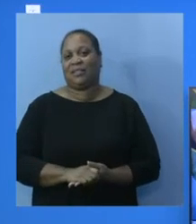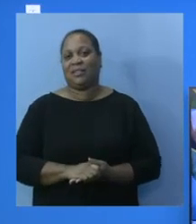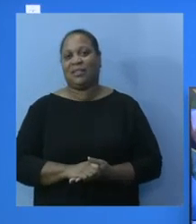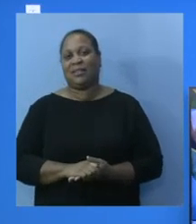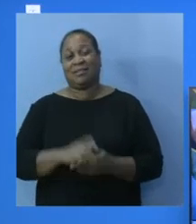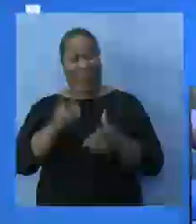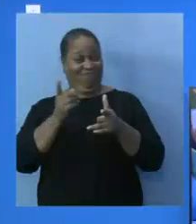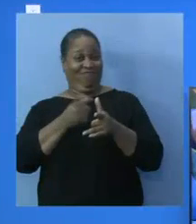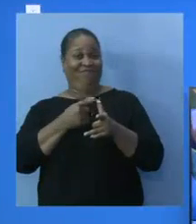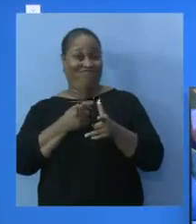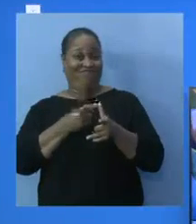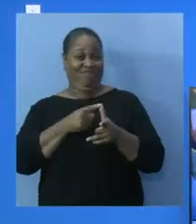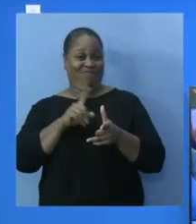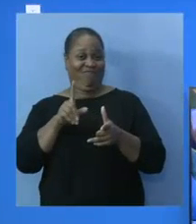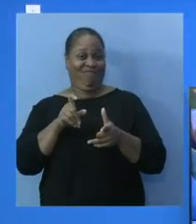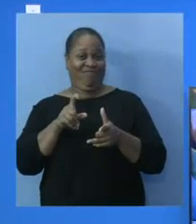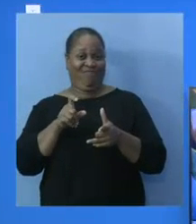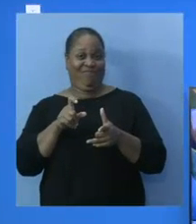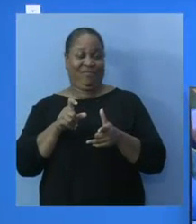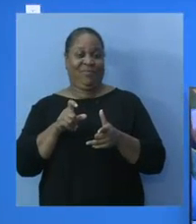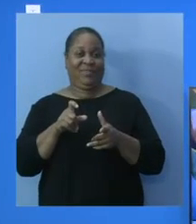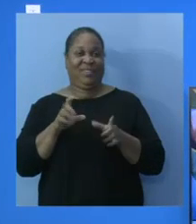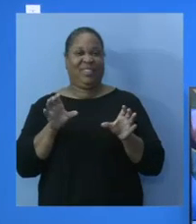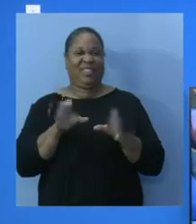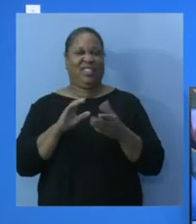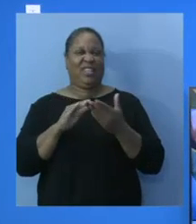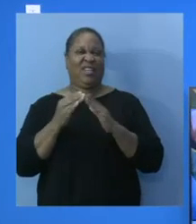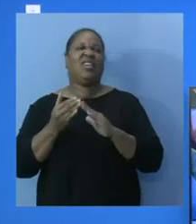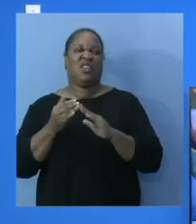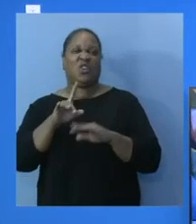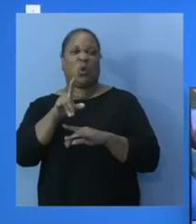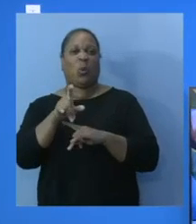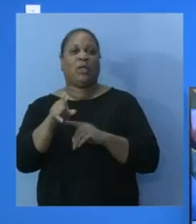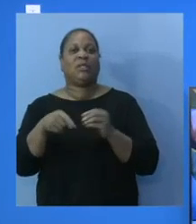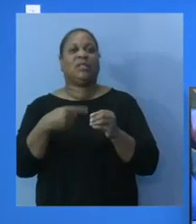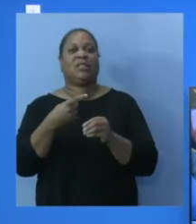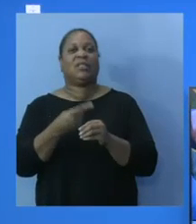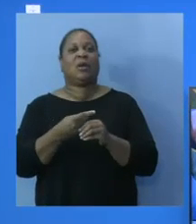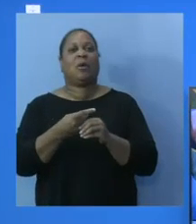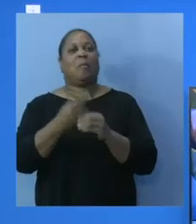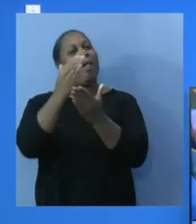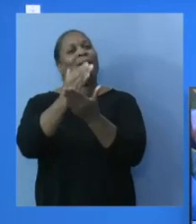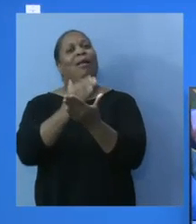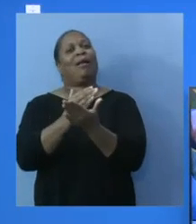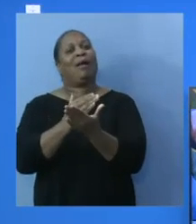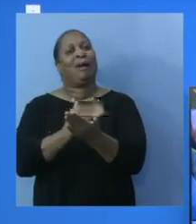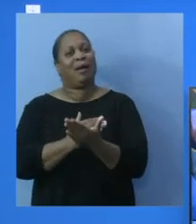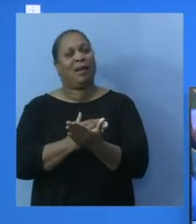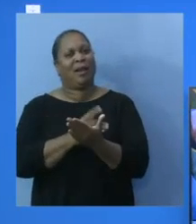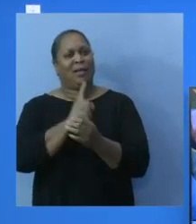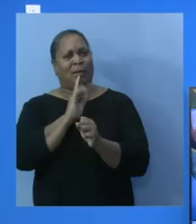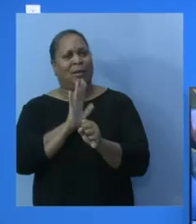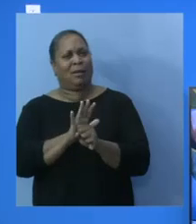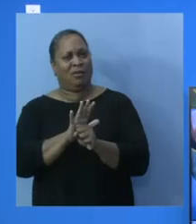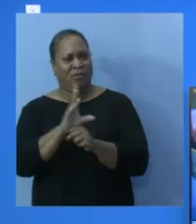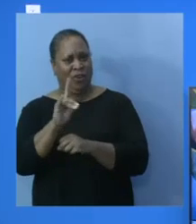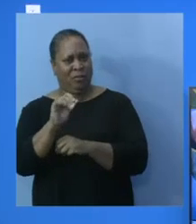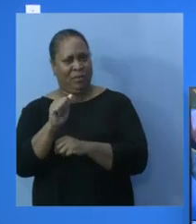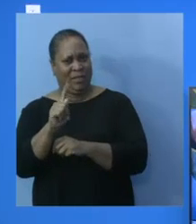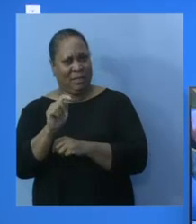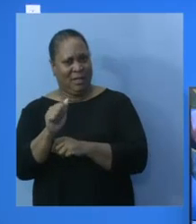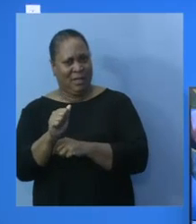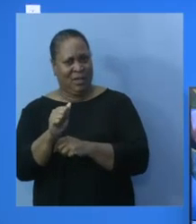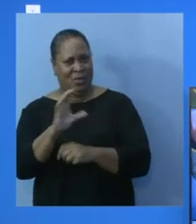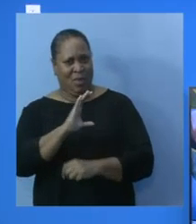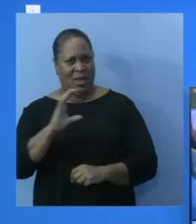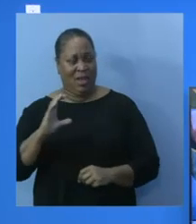My first question actually has to do with a community question asking about the guidelines, just to confirm the date of it, when the Cabinet